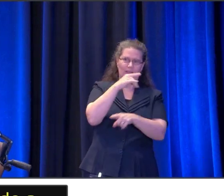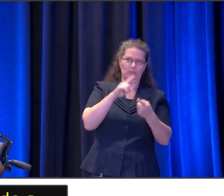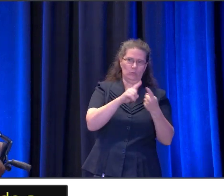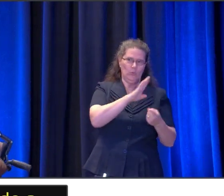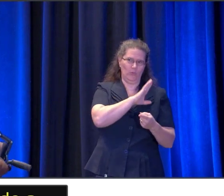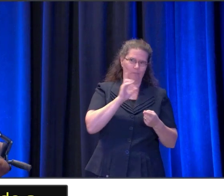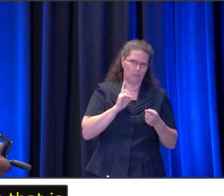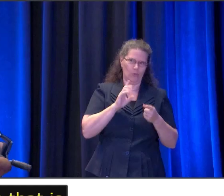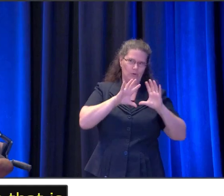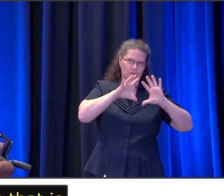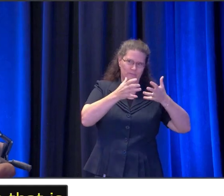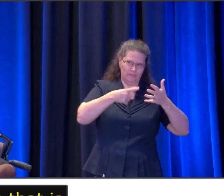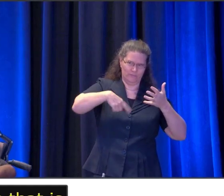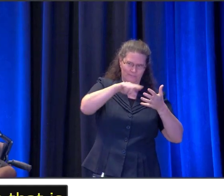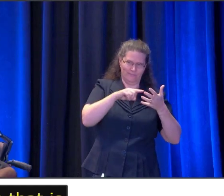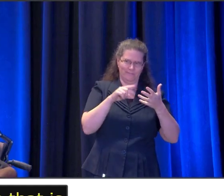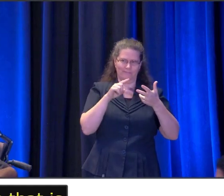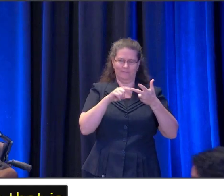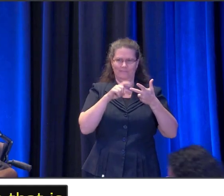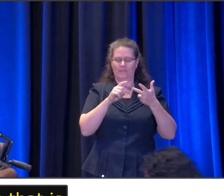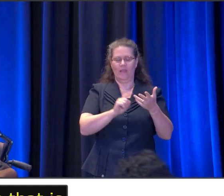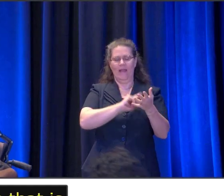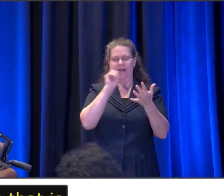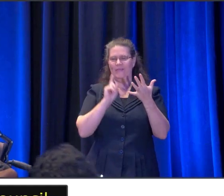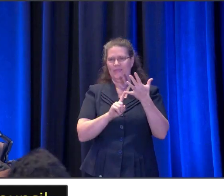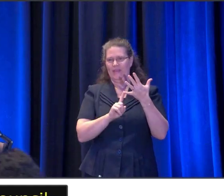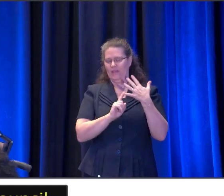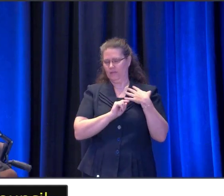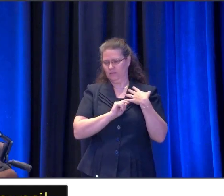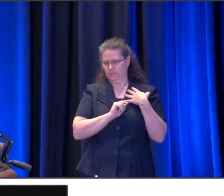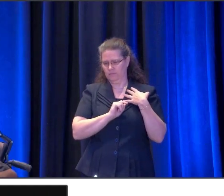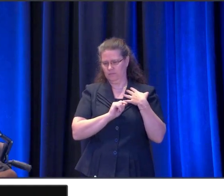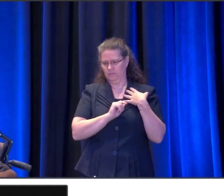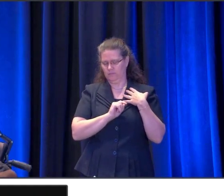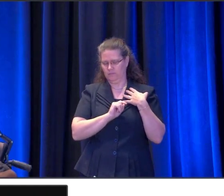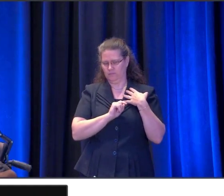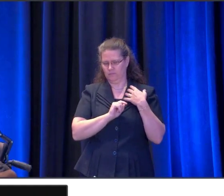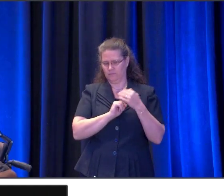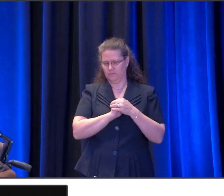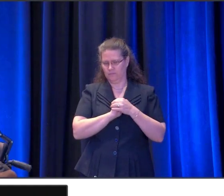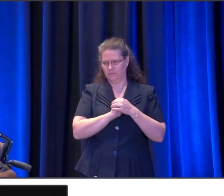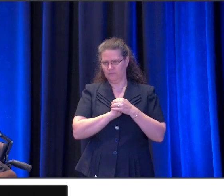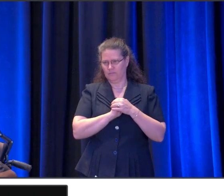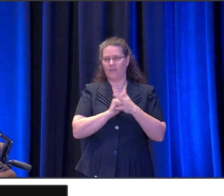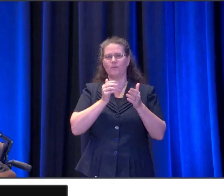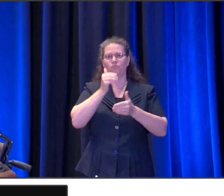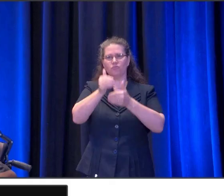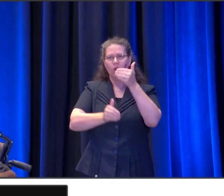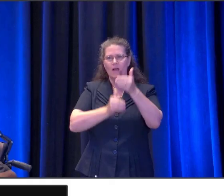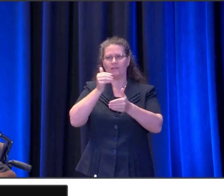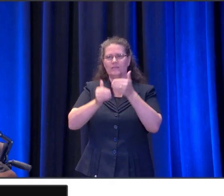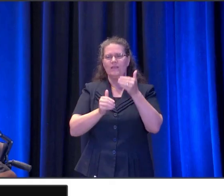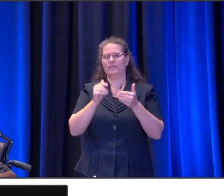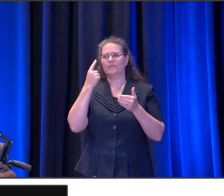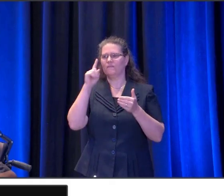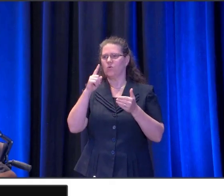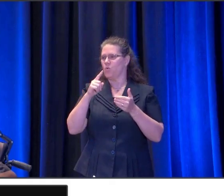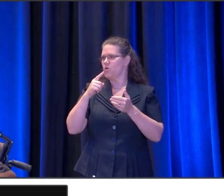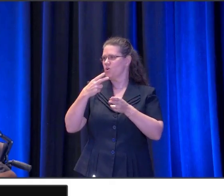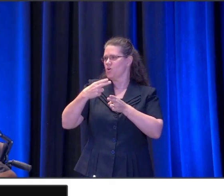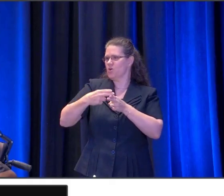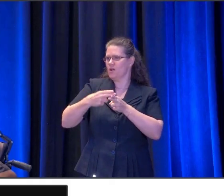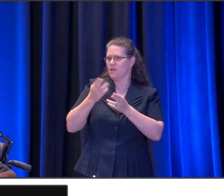timeline. And then finally, for the procedures, nominating procedures,